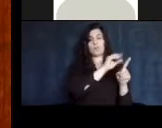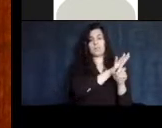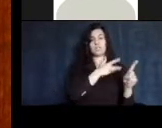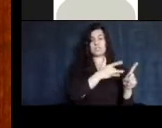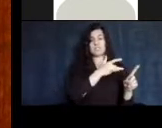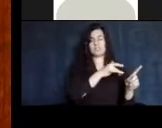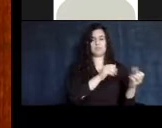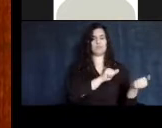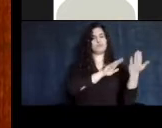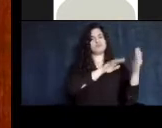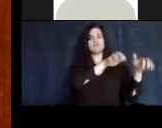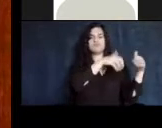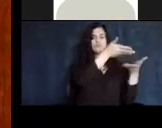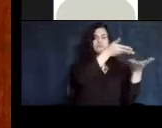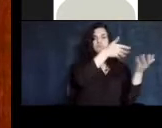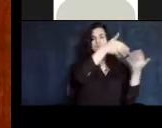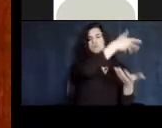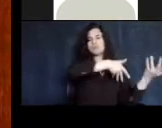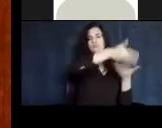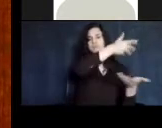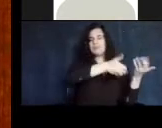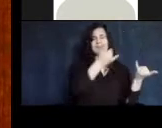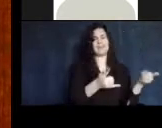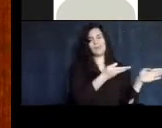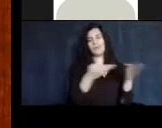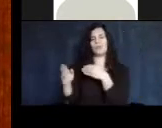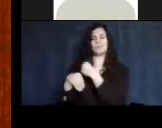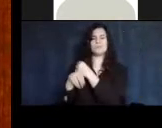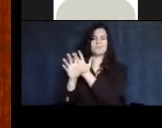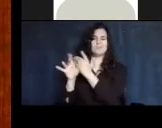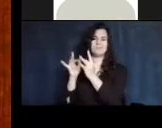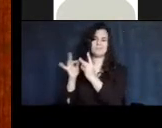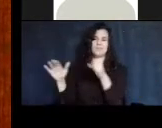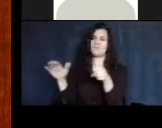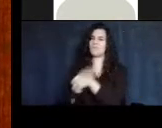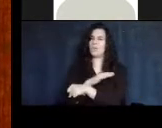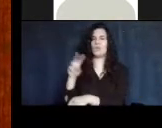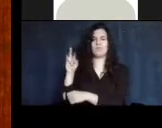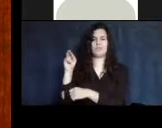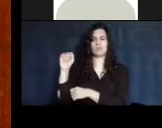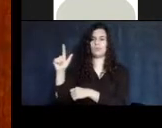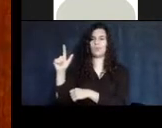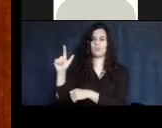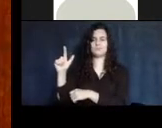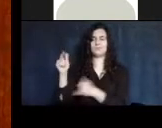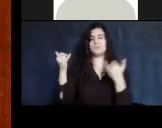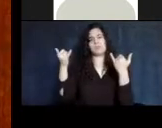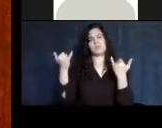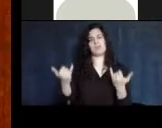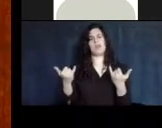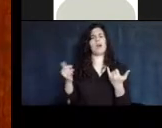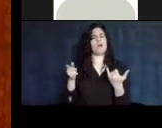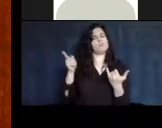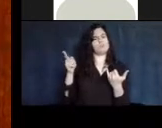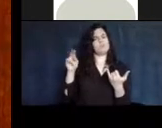sessions to a fully virtual orientation. So we'll kind of go through what that looks like and what will be happening